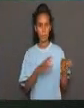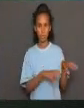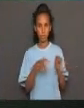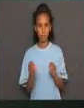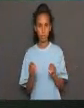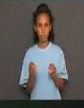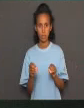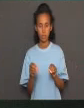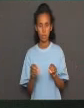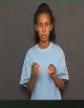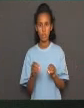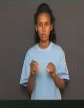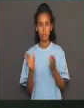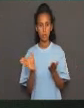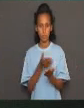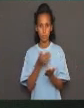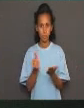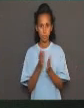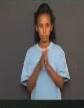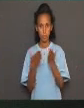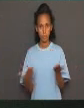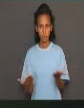Students, if you turn to page